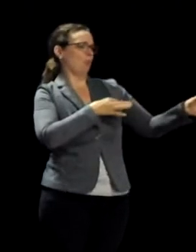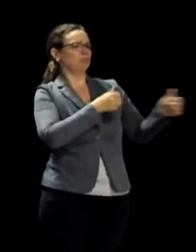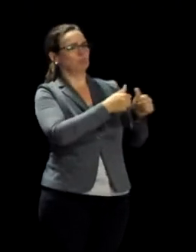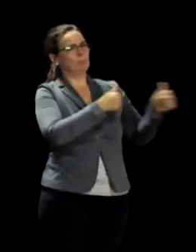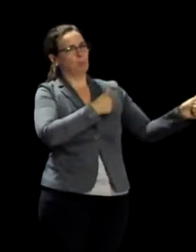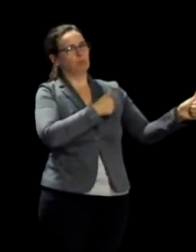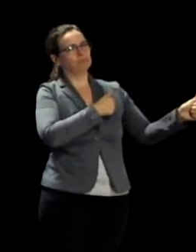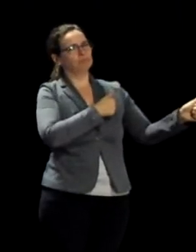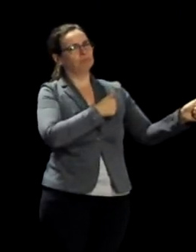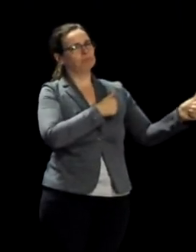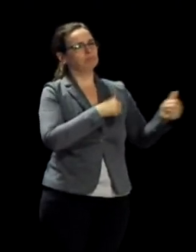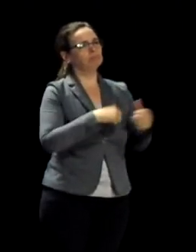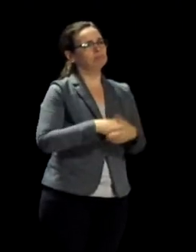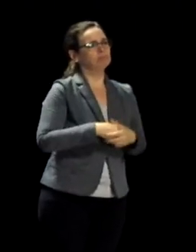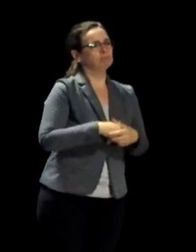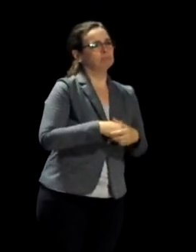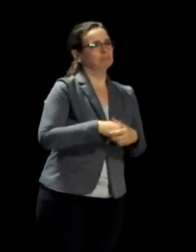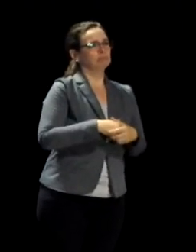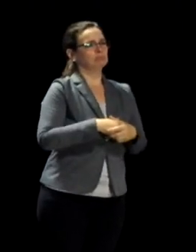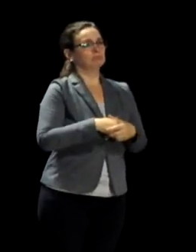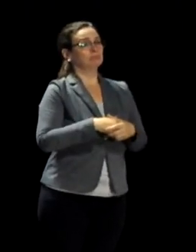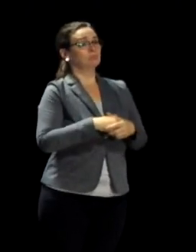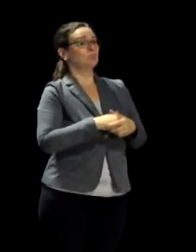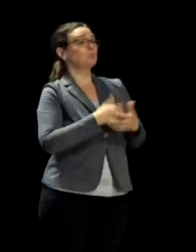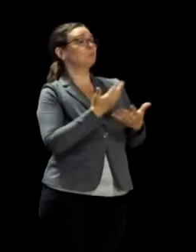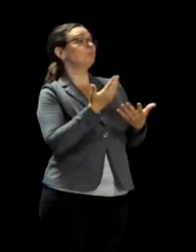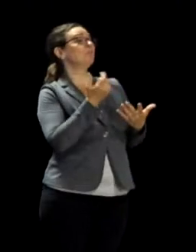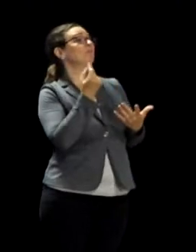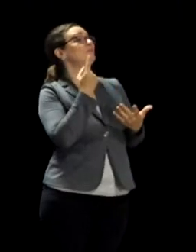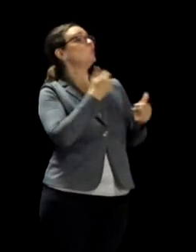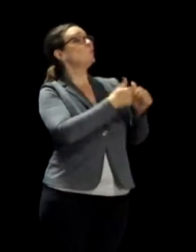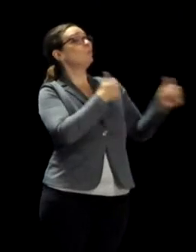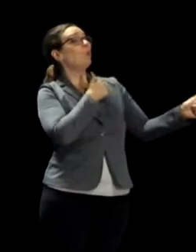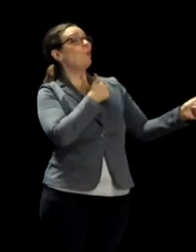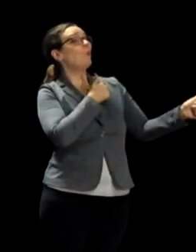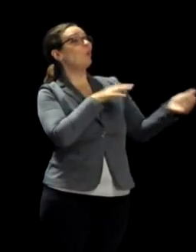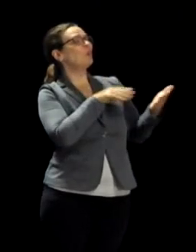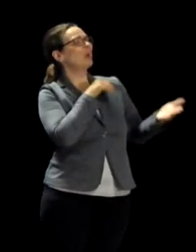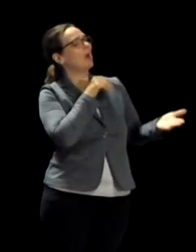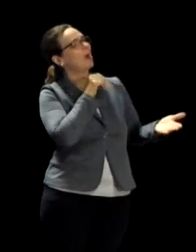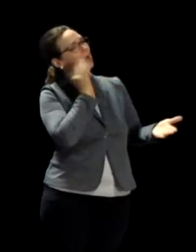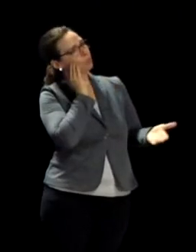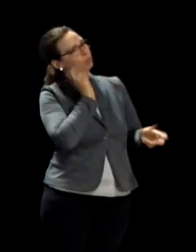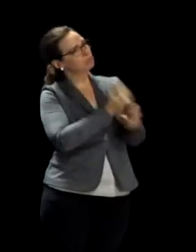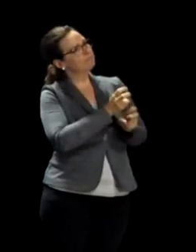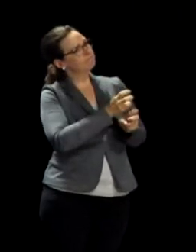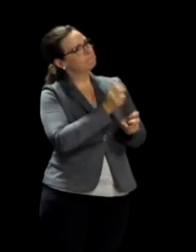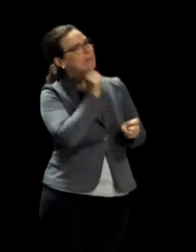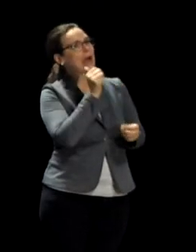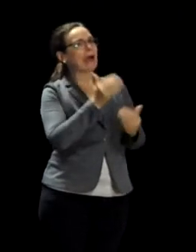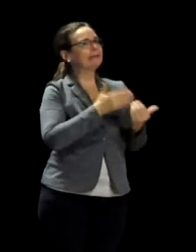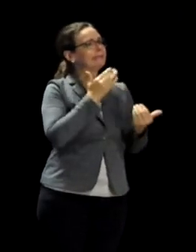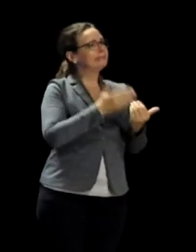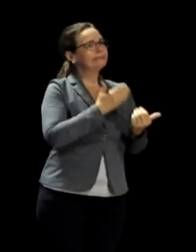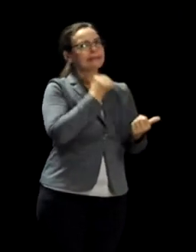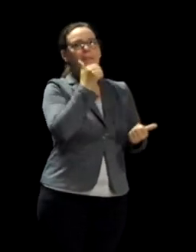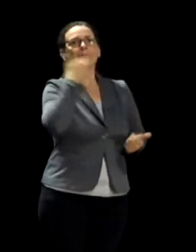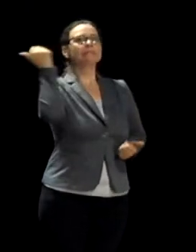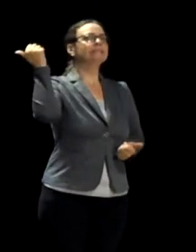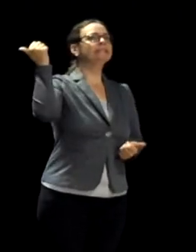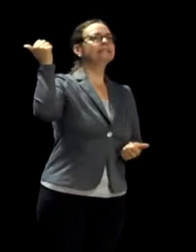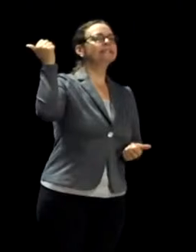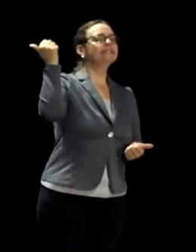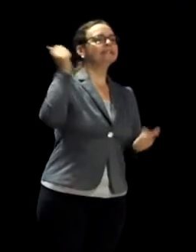think we got to figure out ways and get creative. I know the educators and districts are working on that as they have a period of time to develop